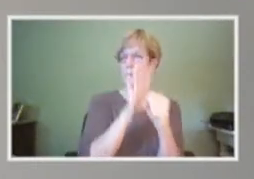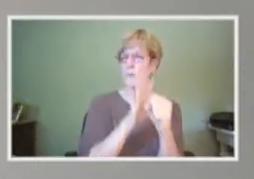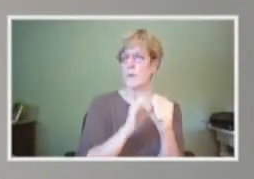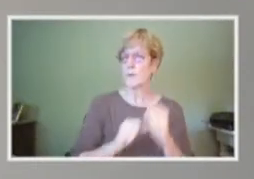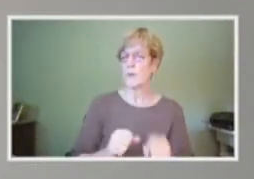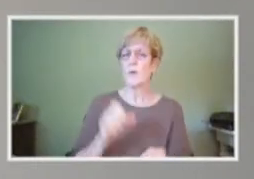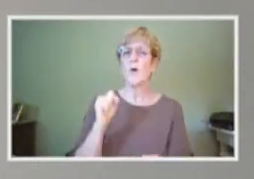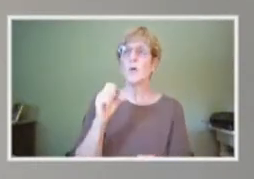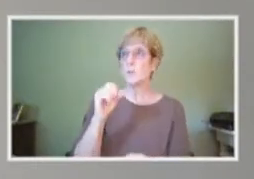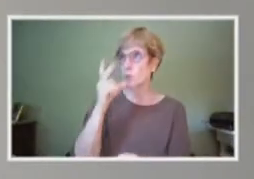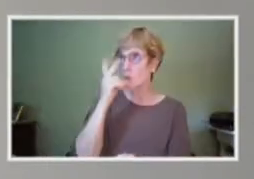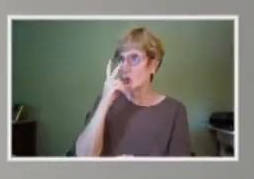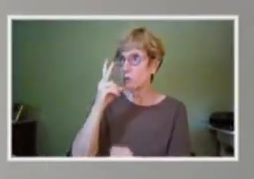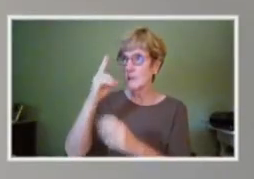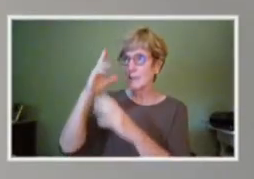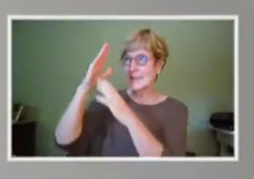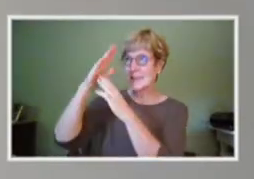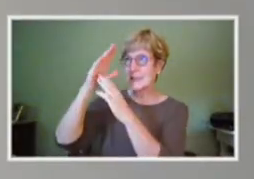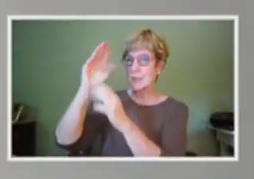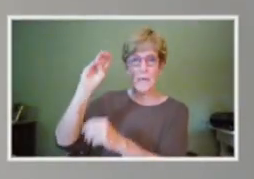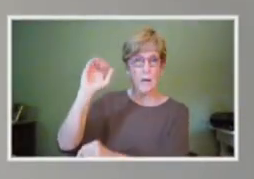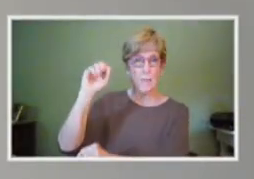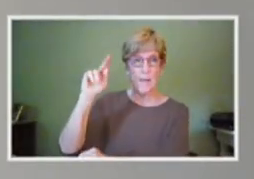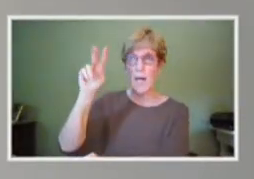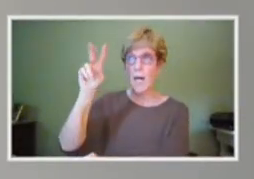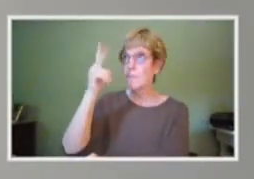when you look at that top map, you see